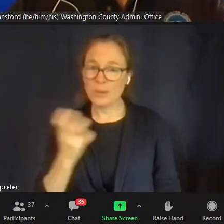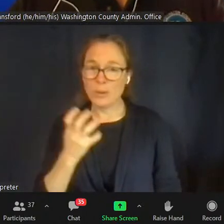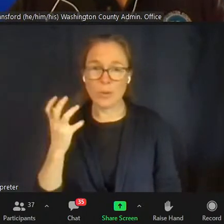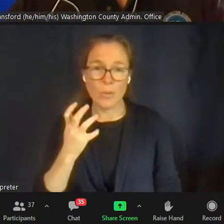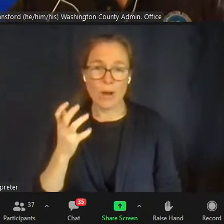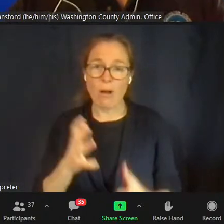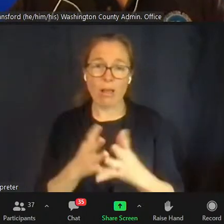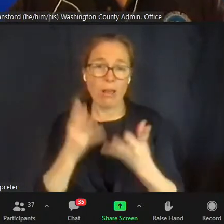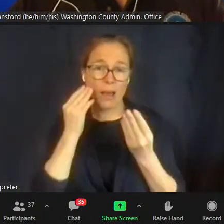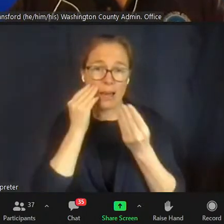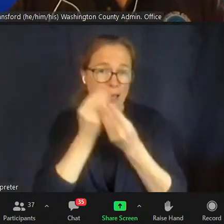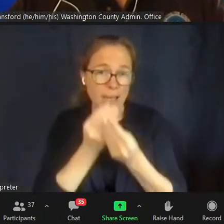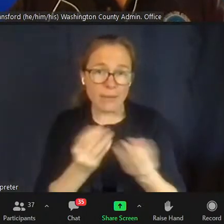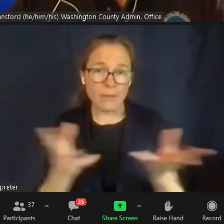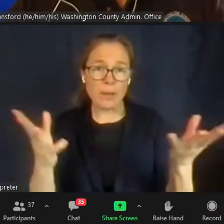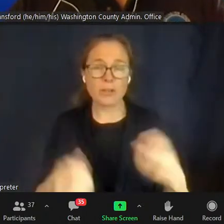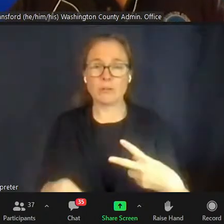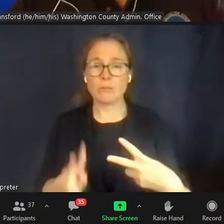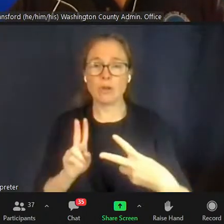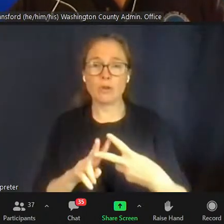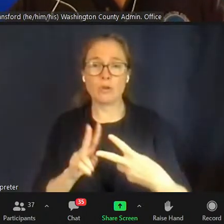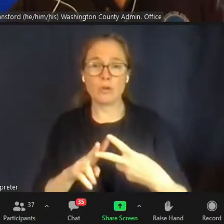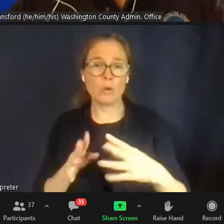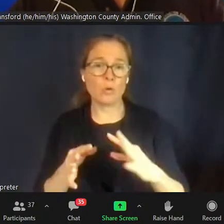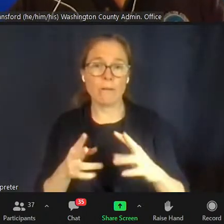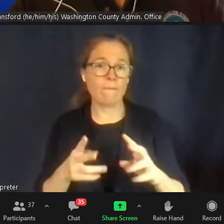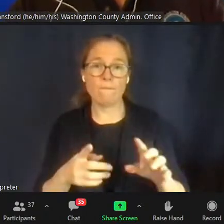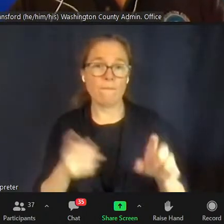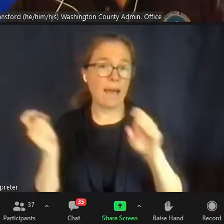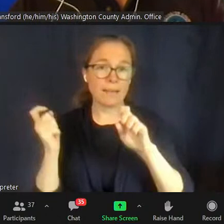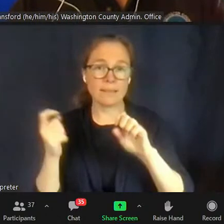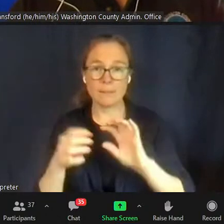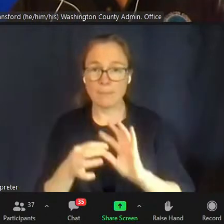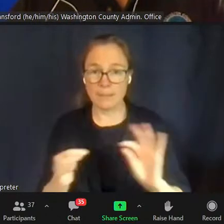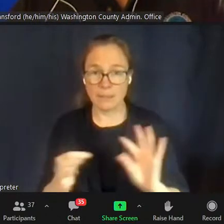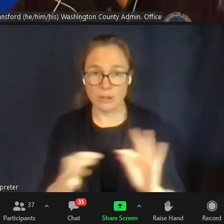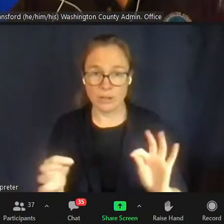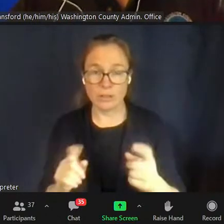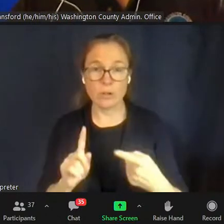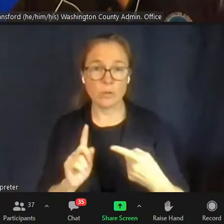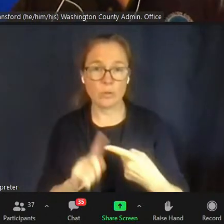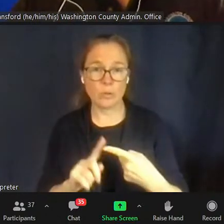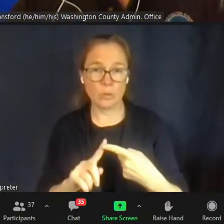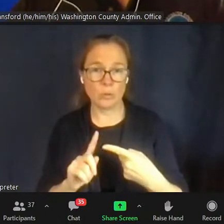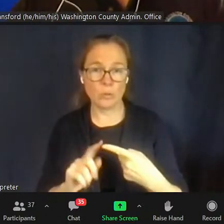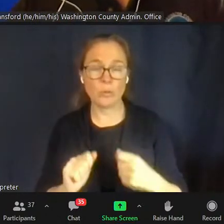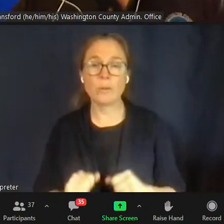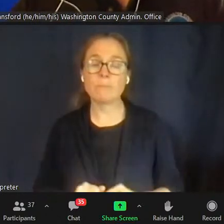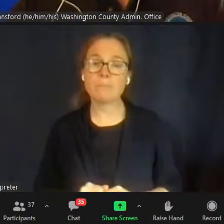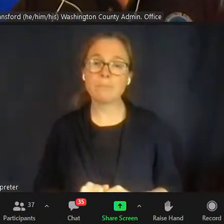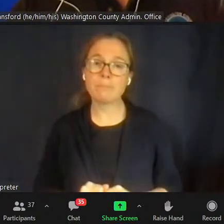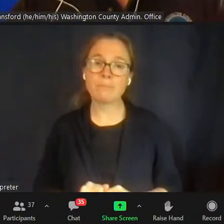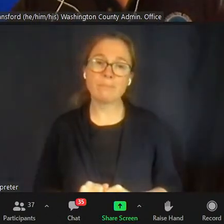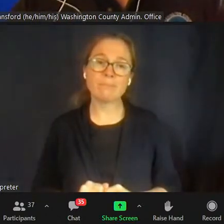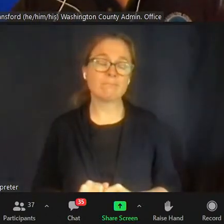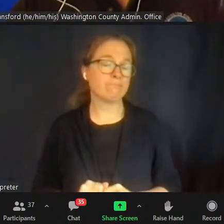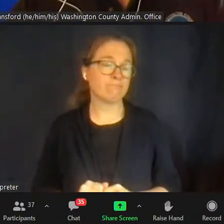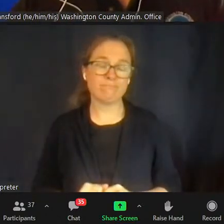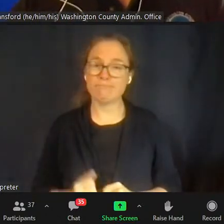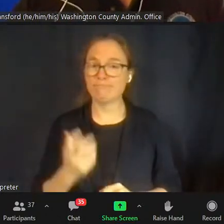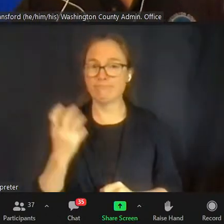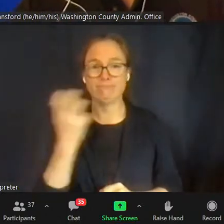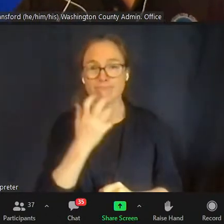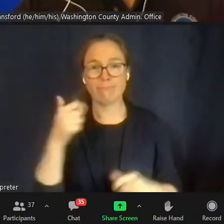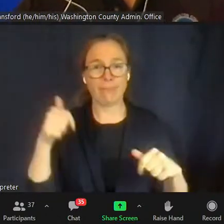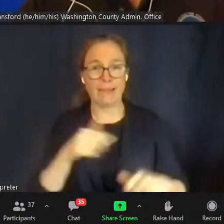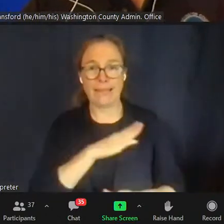out. A couple quick messages. One is that it has been a value to this